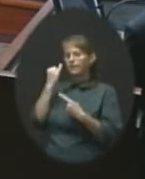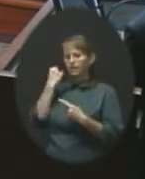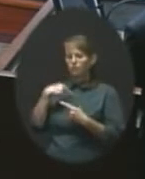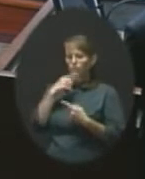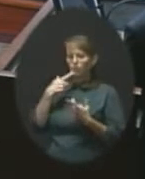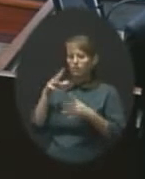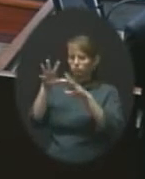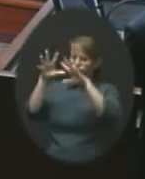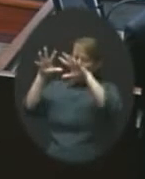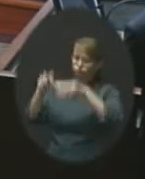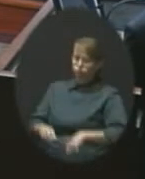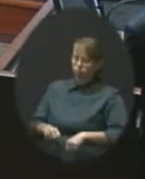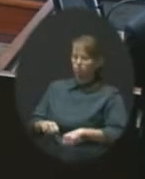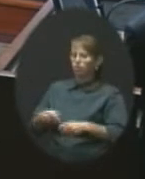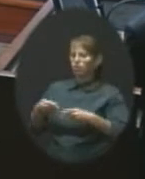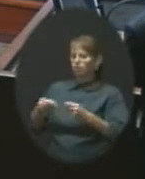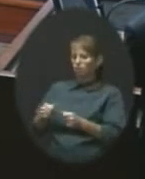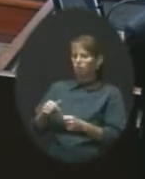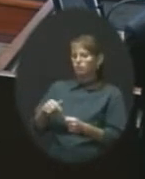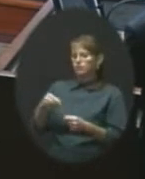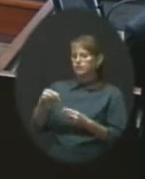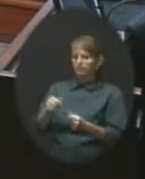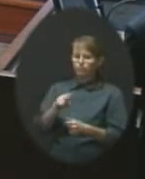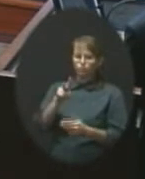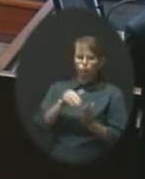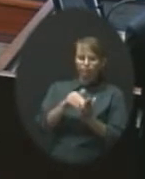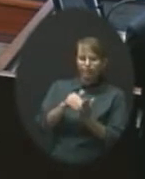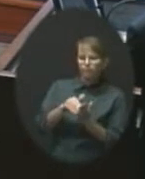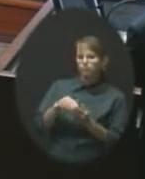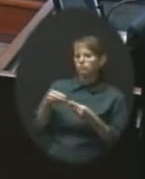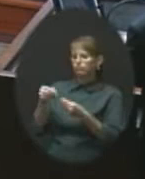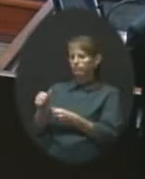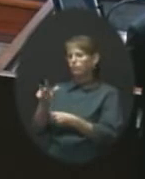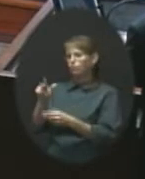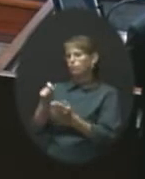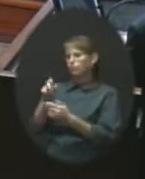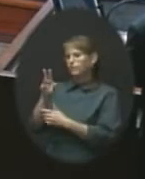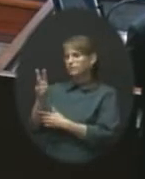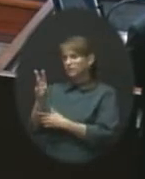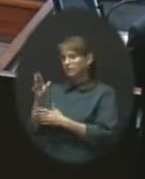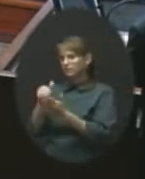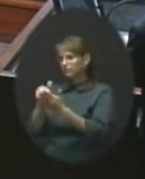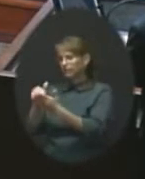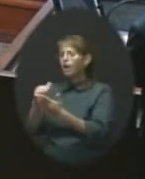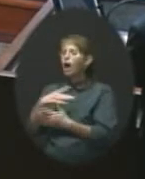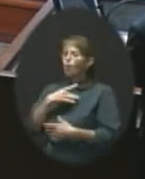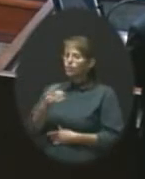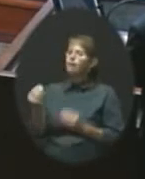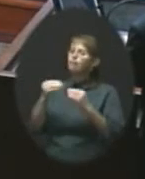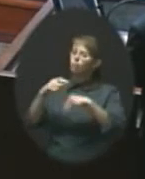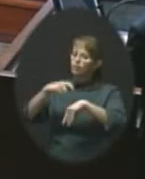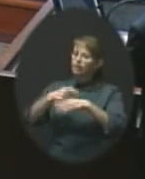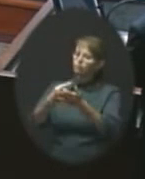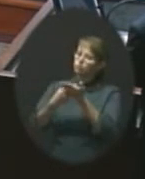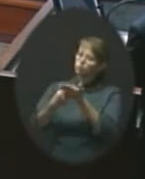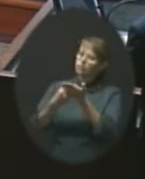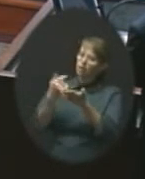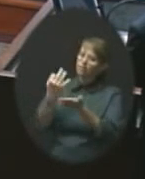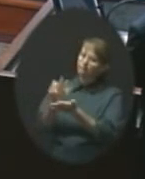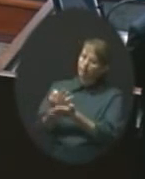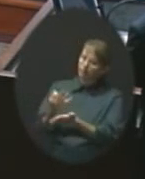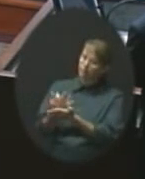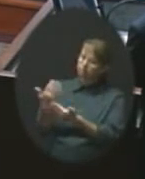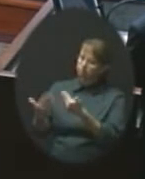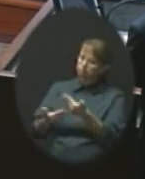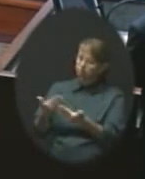it all down and spend $2 million, spend $3.6 million. I would like to have a little bit more time to talk about that piece of it anyway. So I don't know if that's